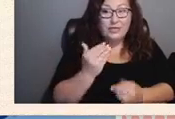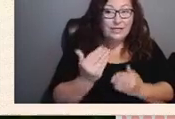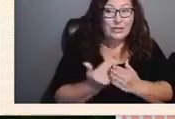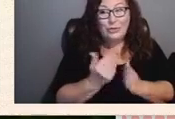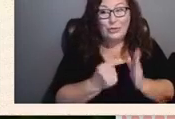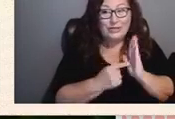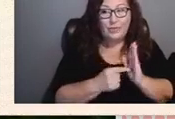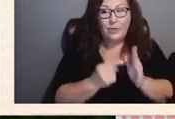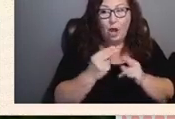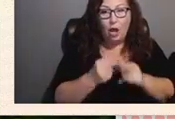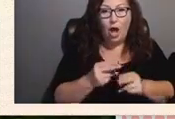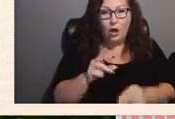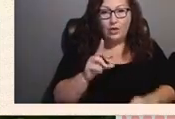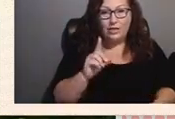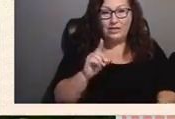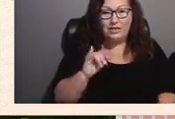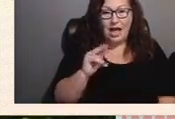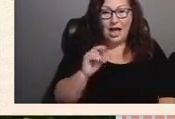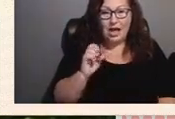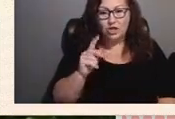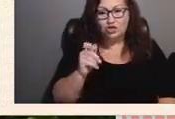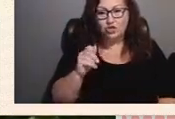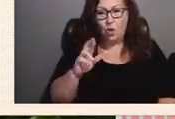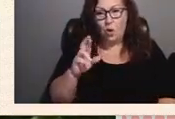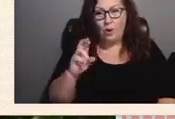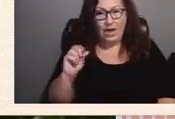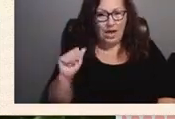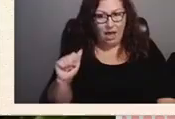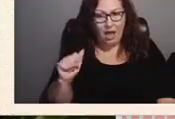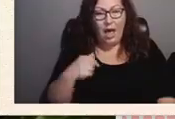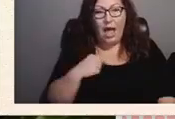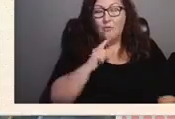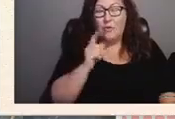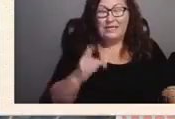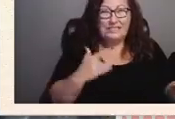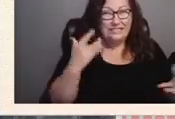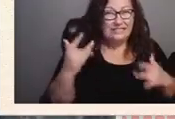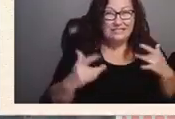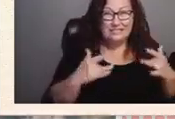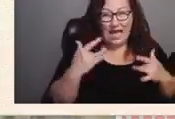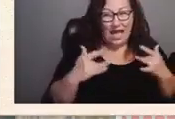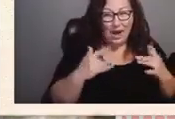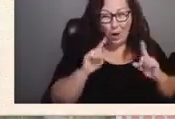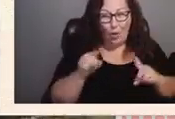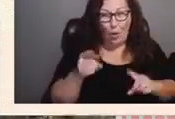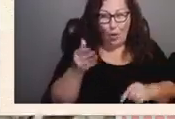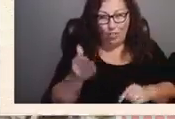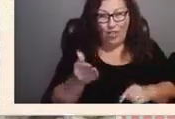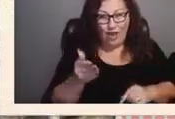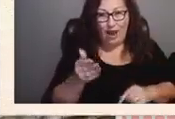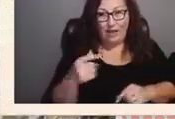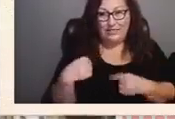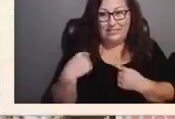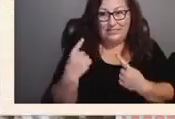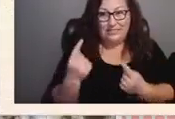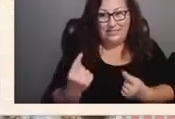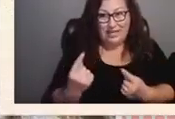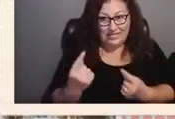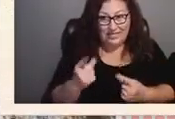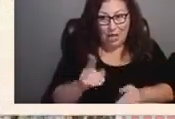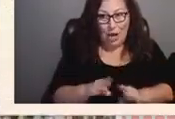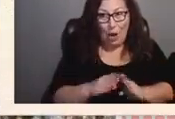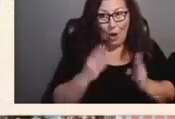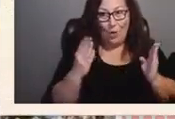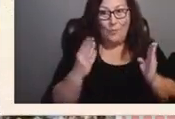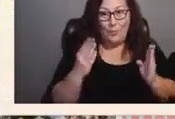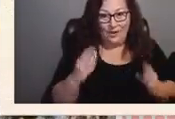Dinosauria. I have been so excited to go there ever since it first